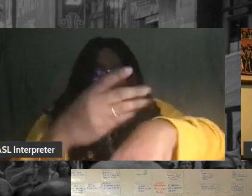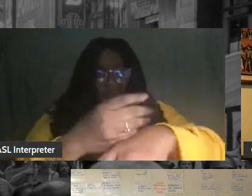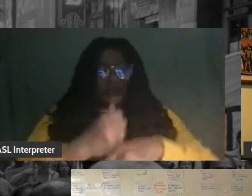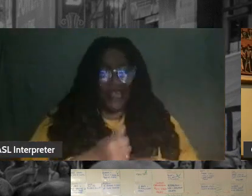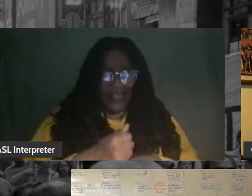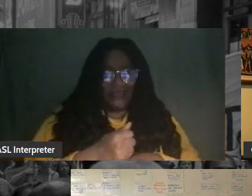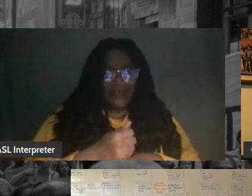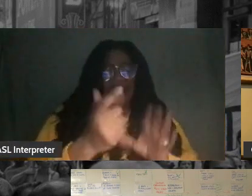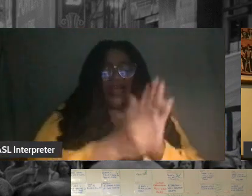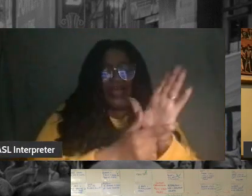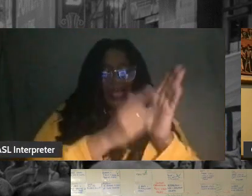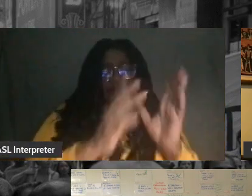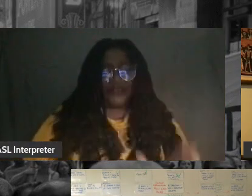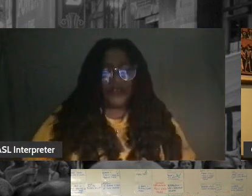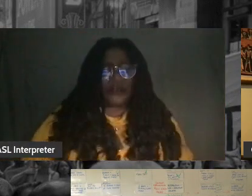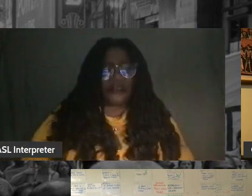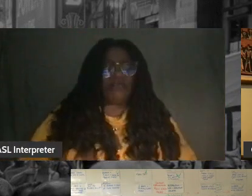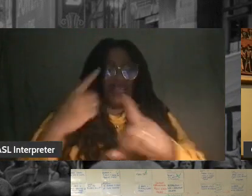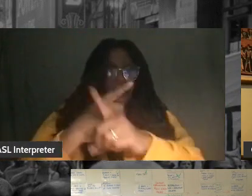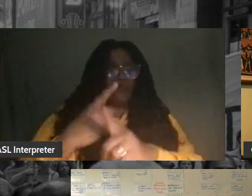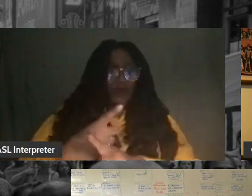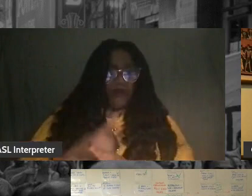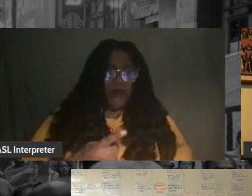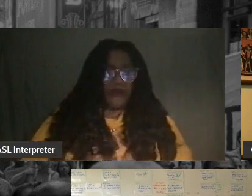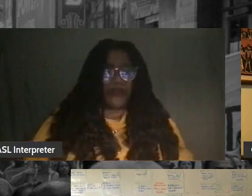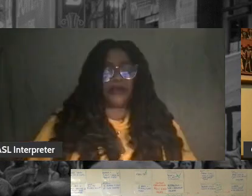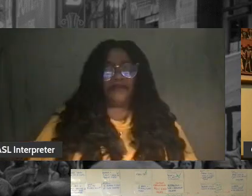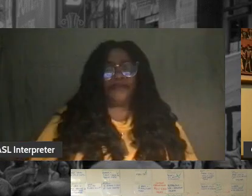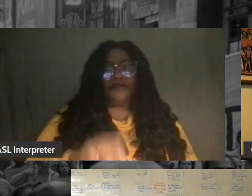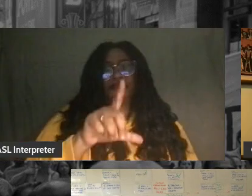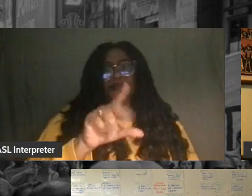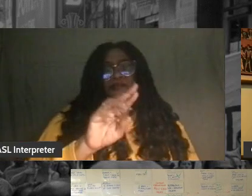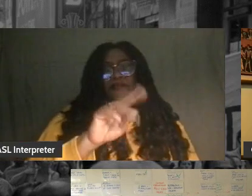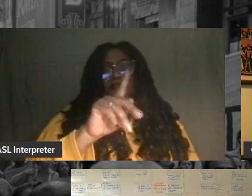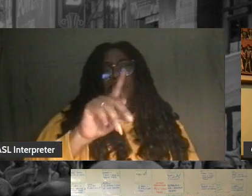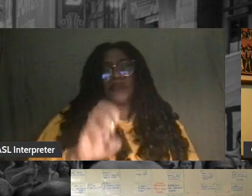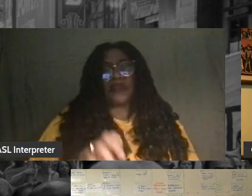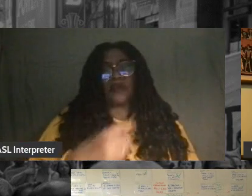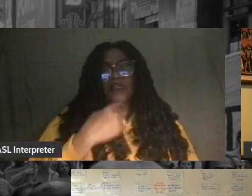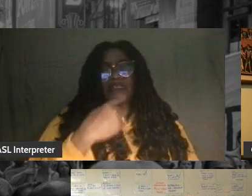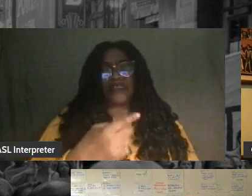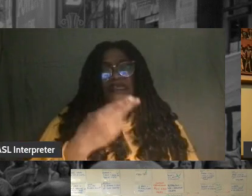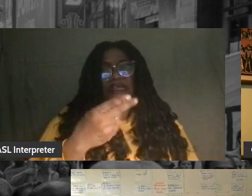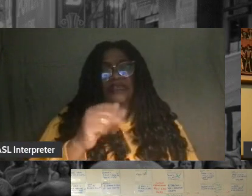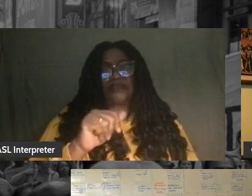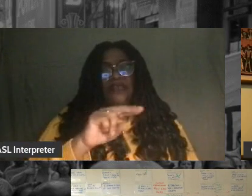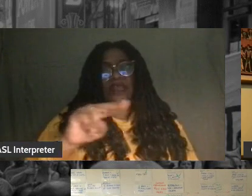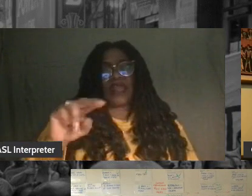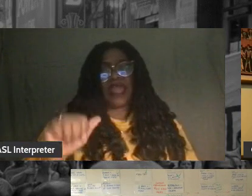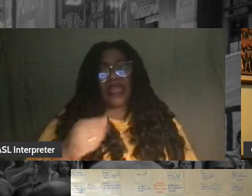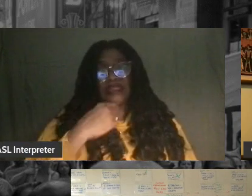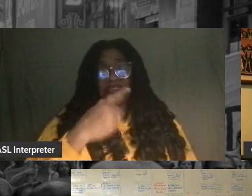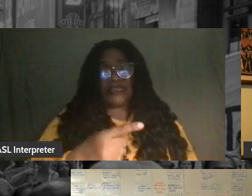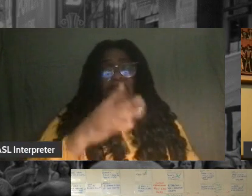Thank you. Luke, one of the things that Hannah referenced is the importance of